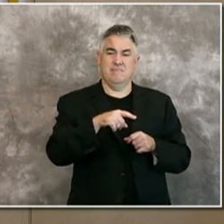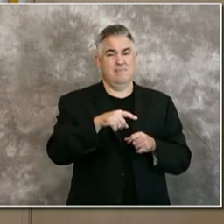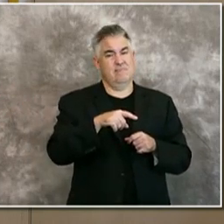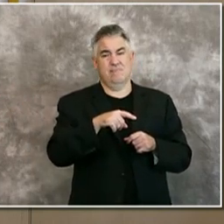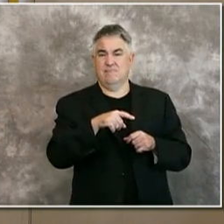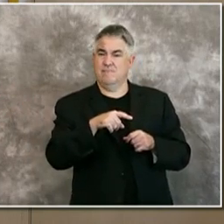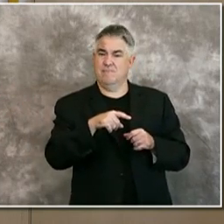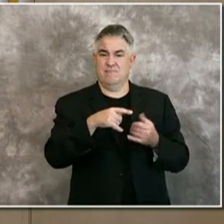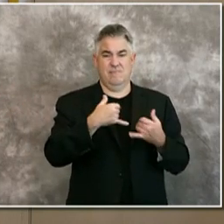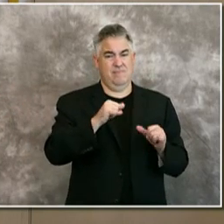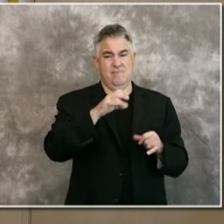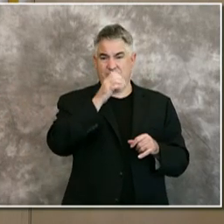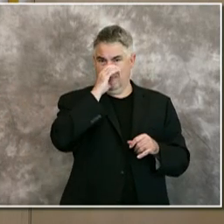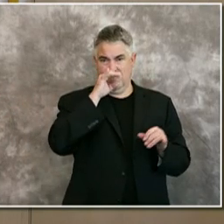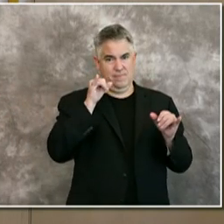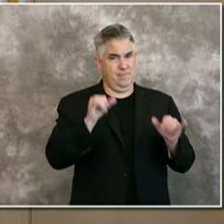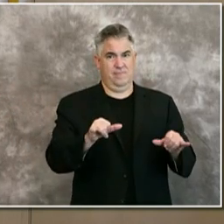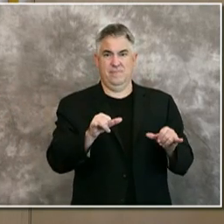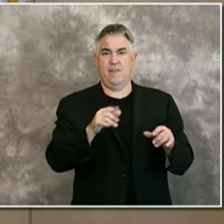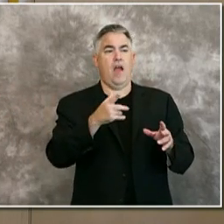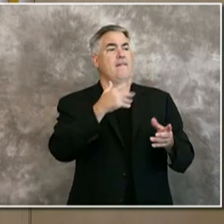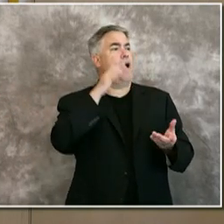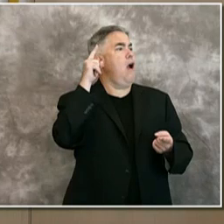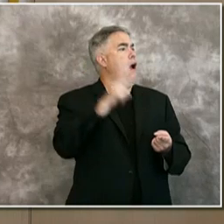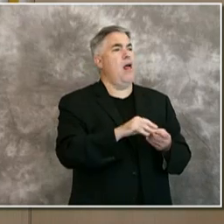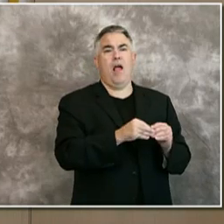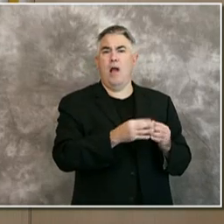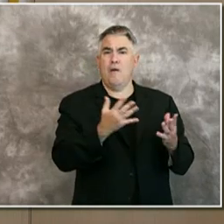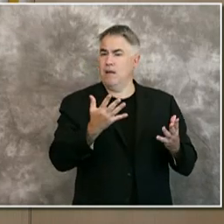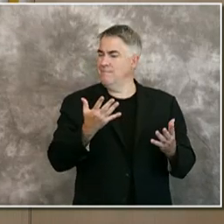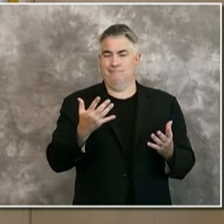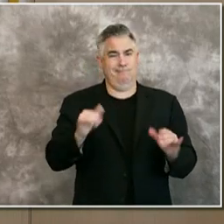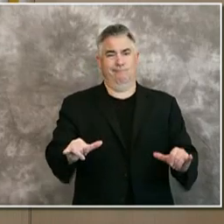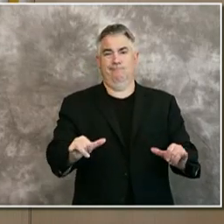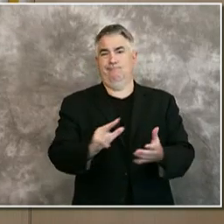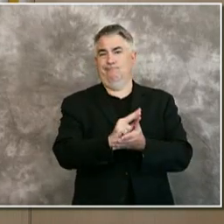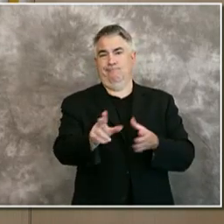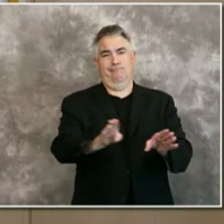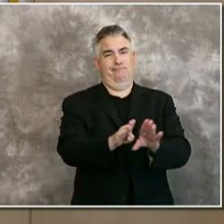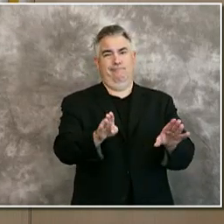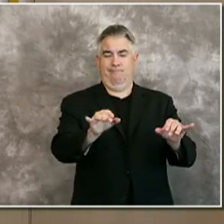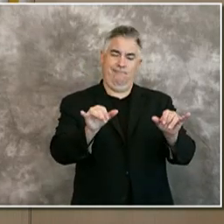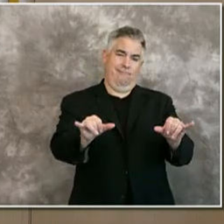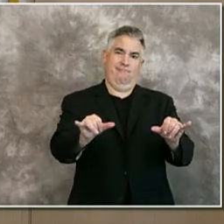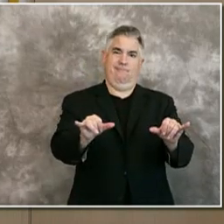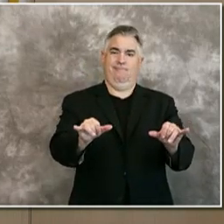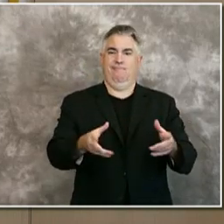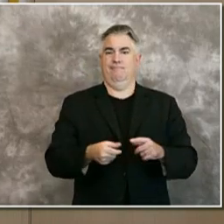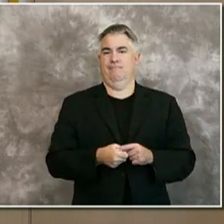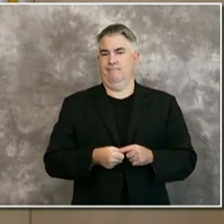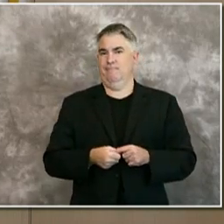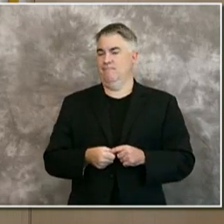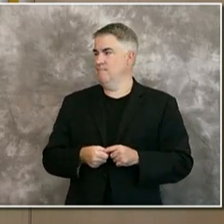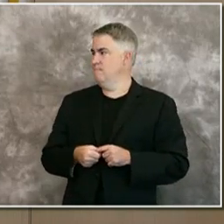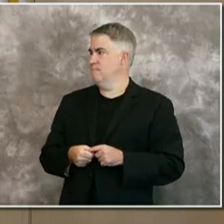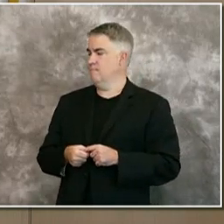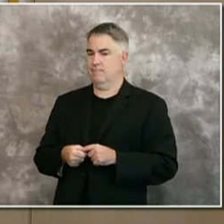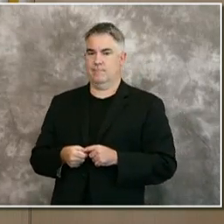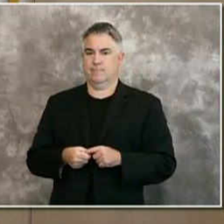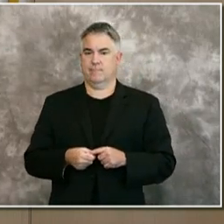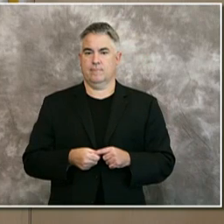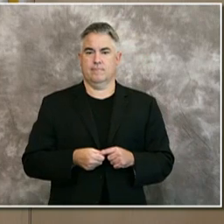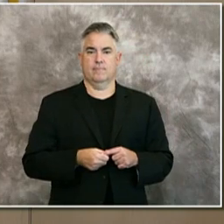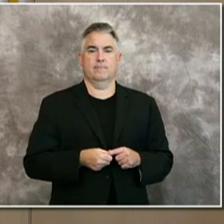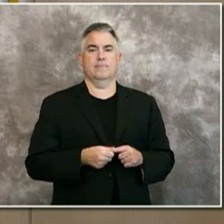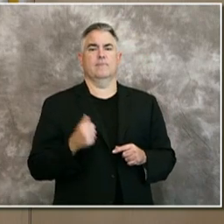now for a 3-week restrictive measure, as we've explained. And then finally, I wonder if you could